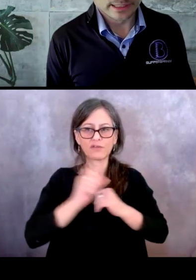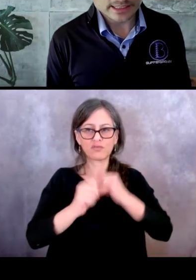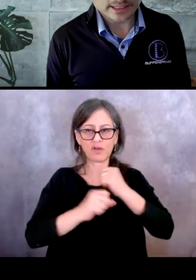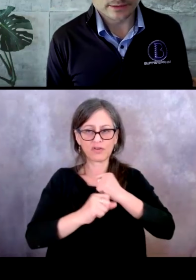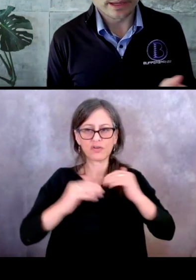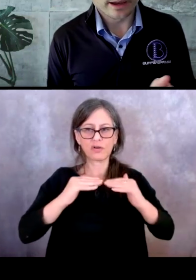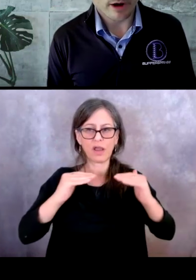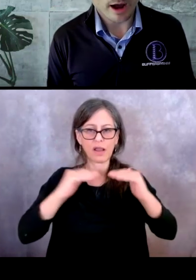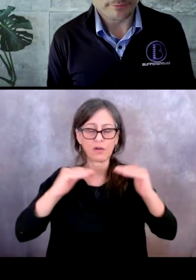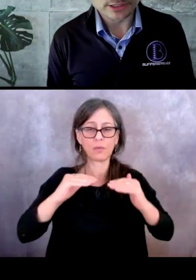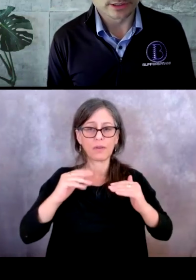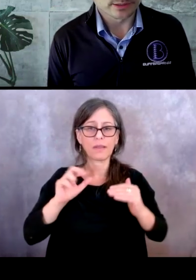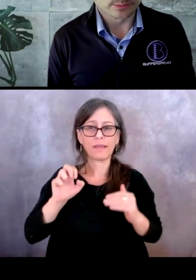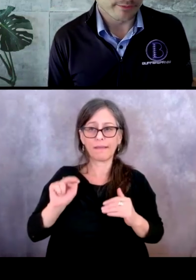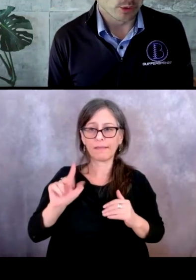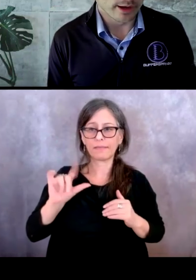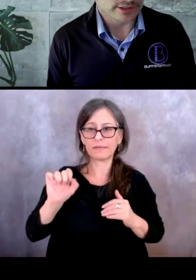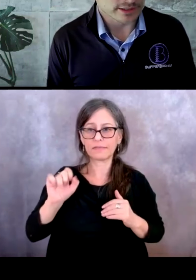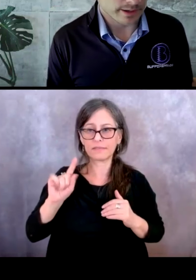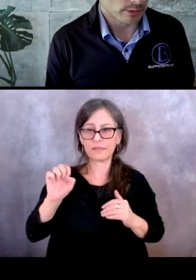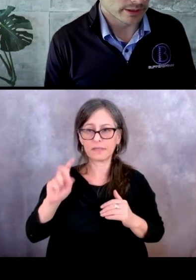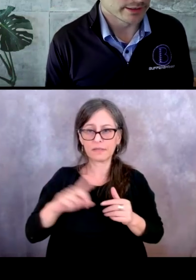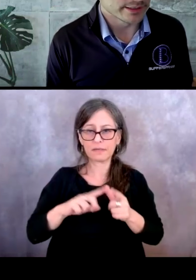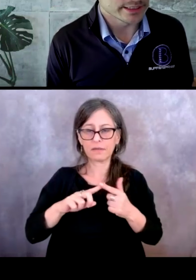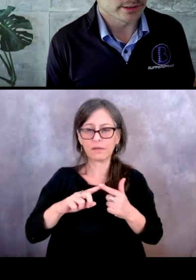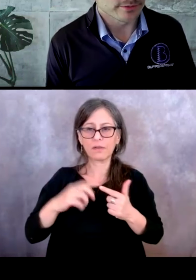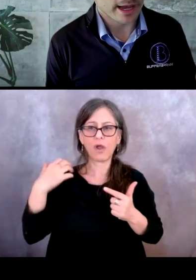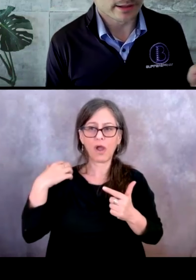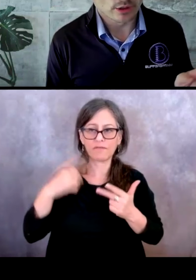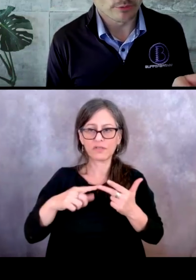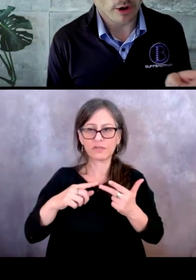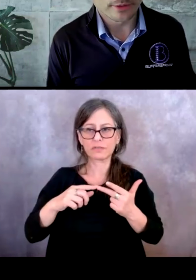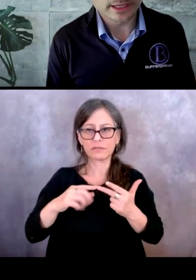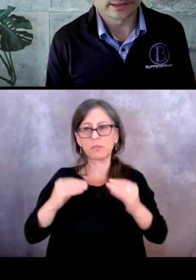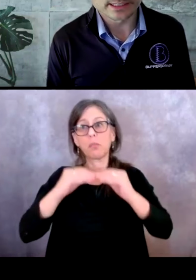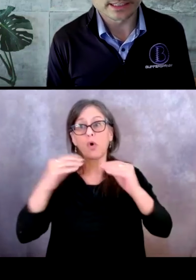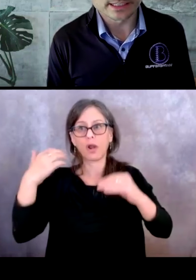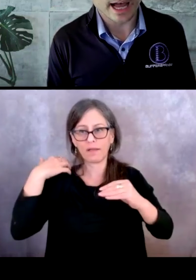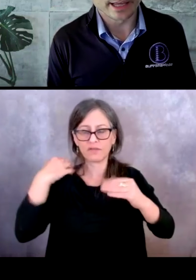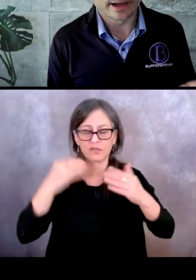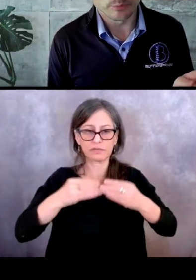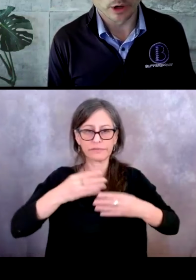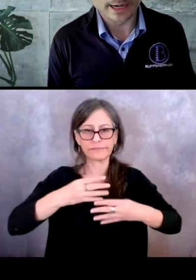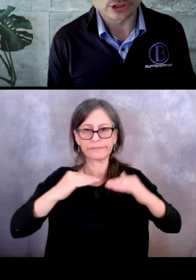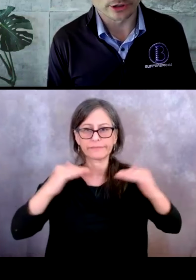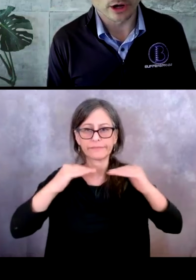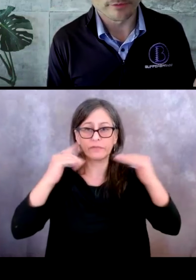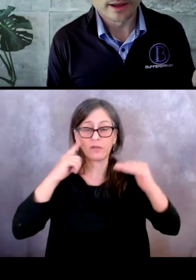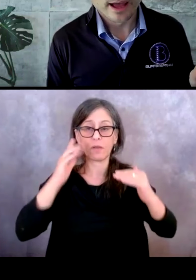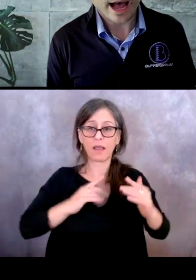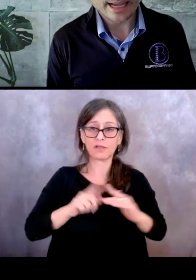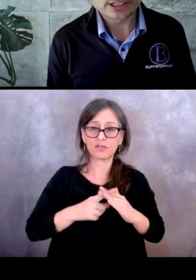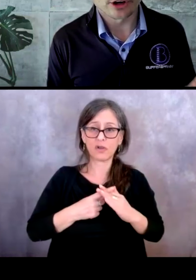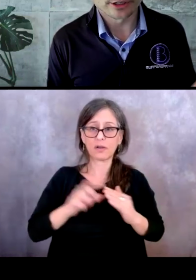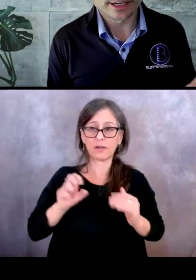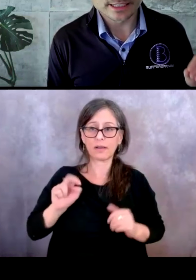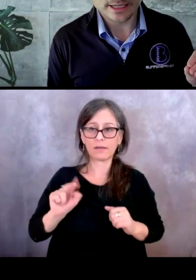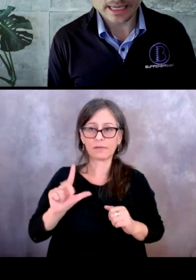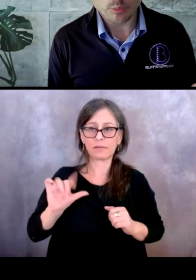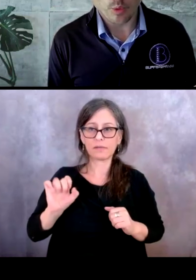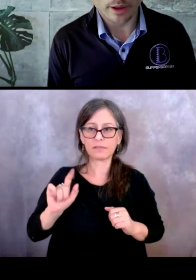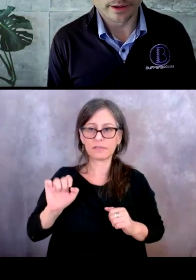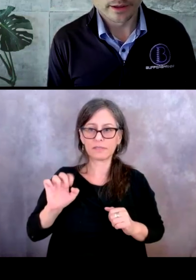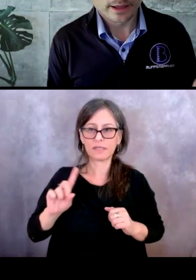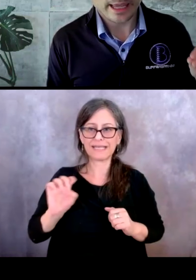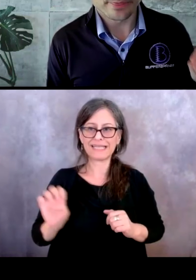We have enlisted, we have officers, and we have warrant officers, but I won't get into the details of that. So on the enlisted side, where I started off, I started as